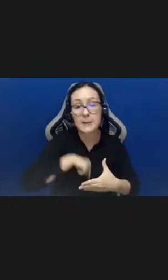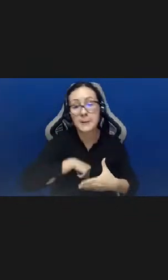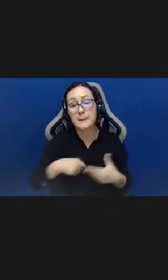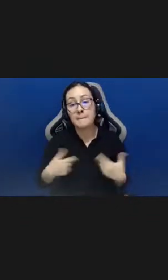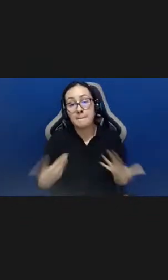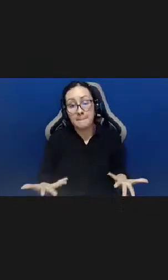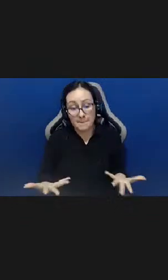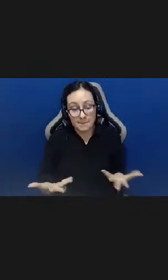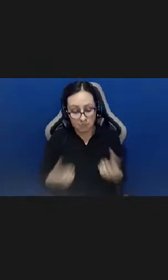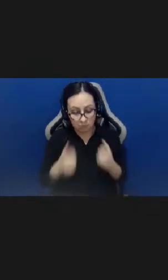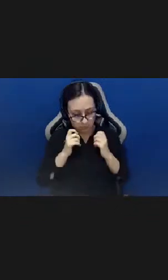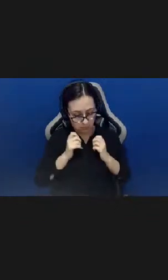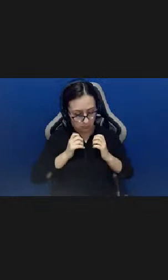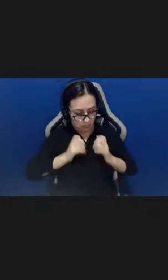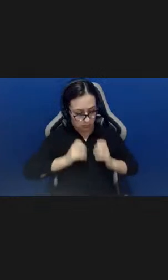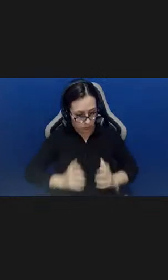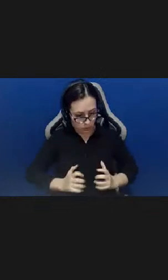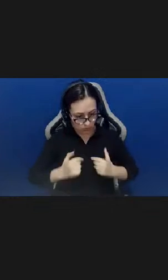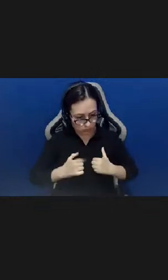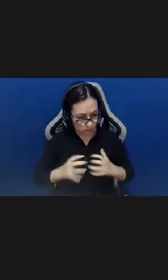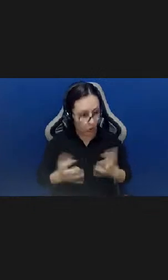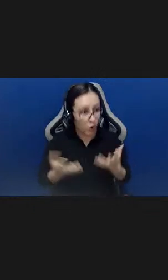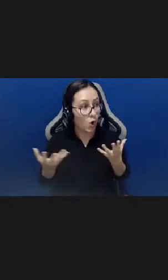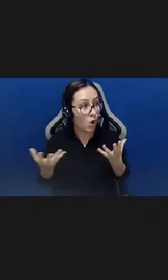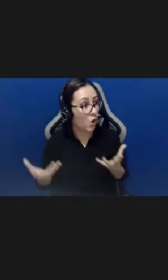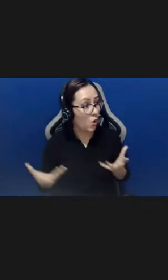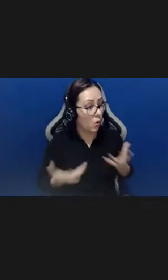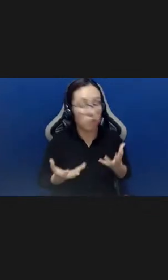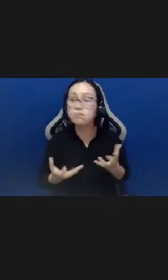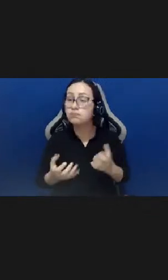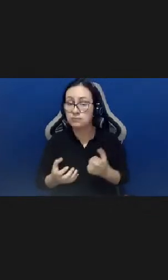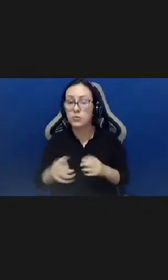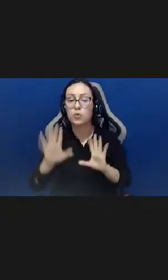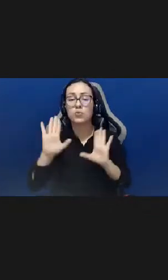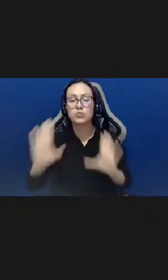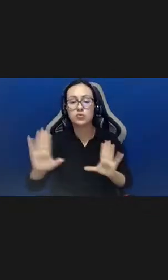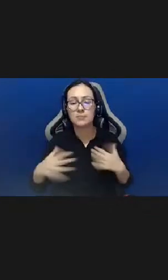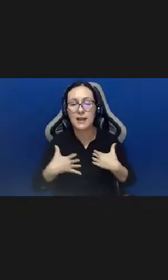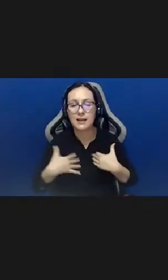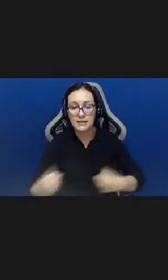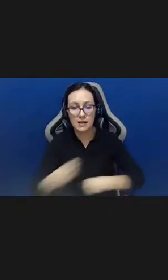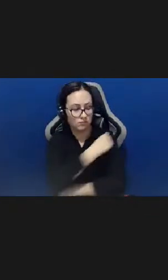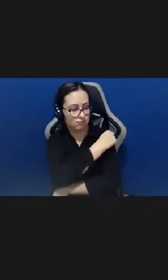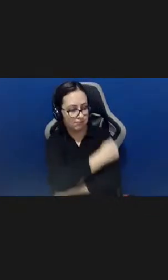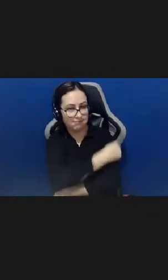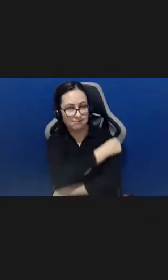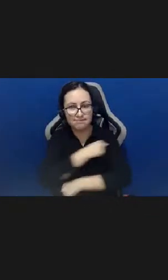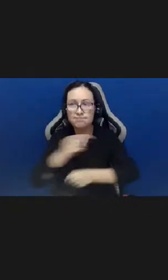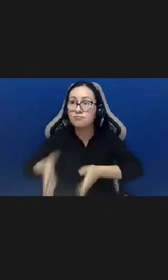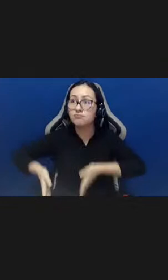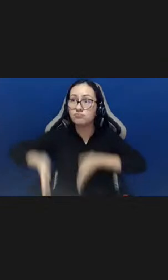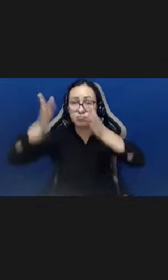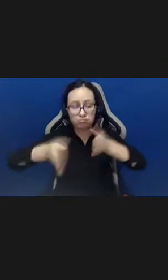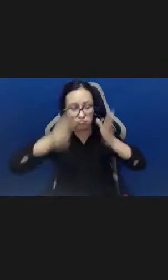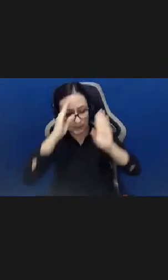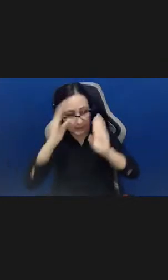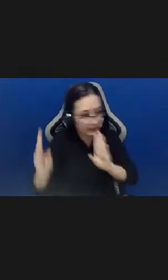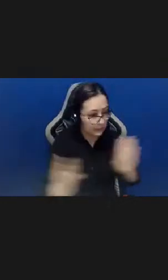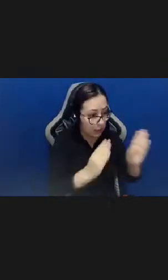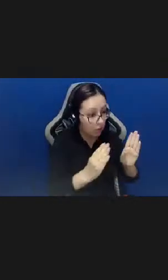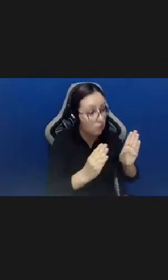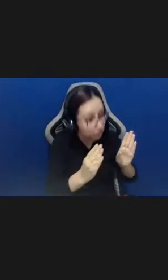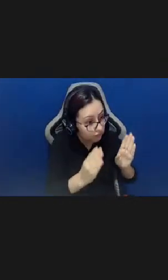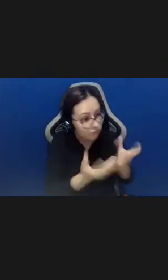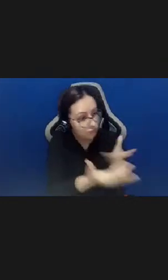the complete disruption of COVID. But the situation will be dire, particularly for the older folks who have also been dying